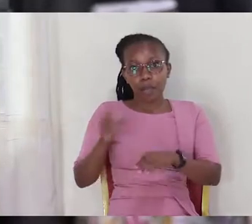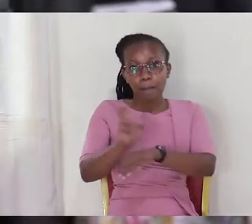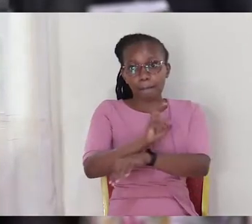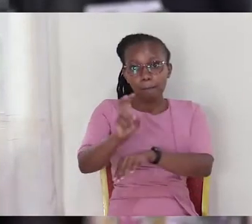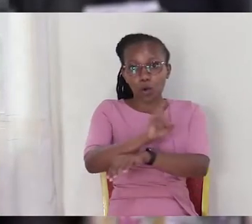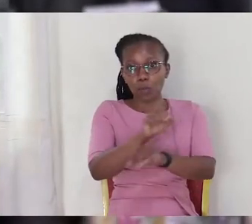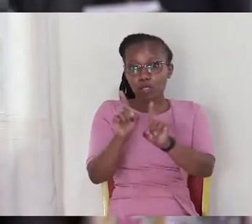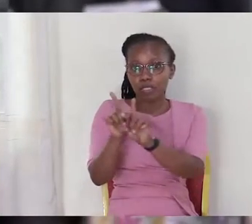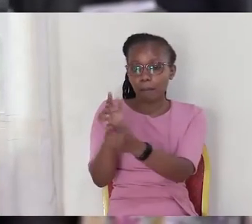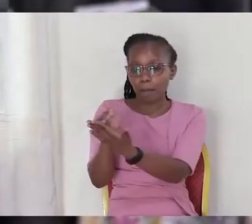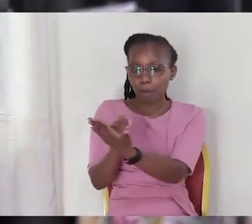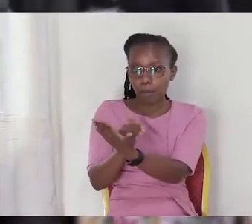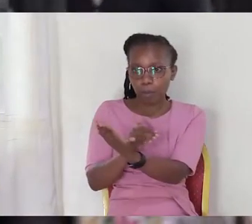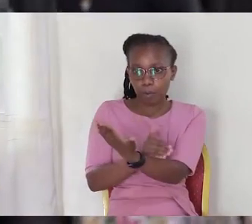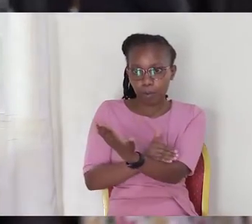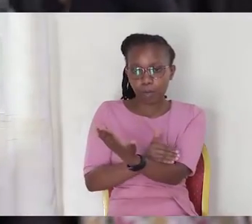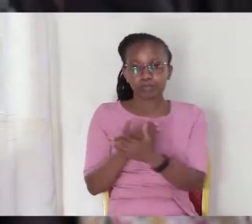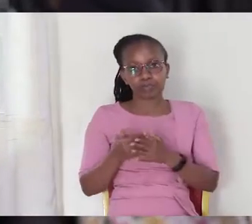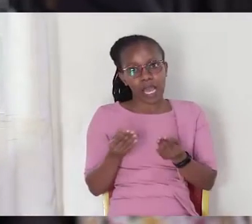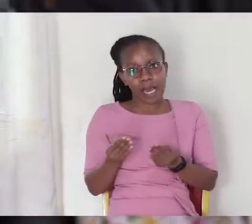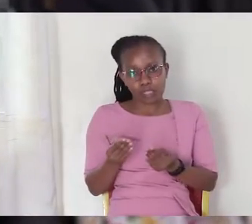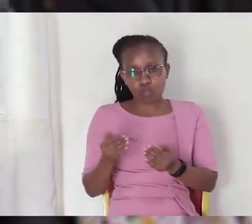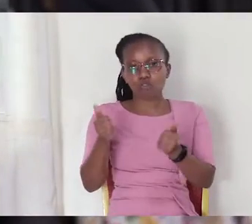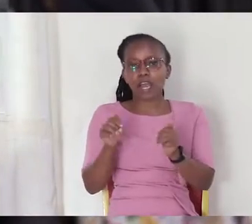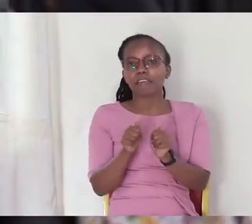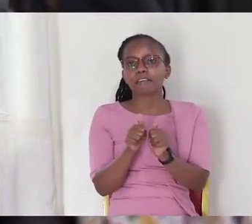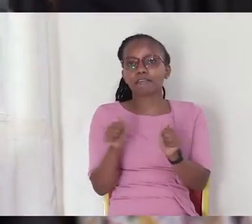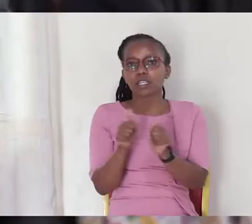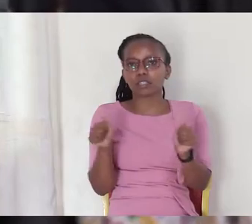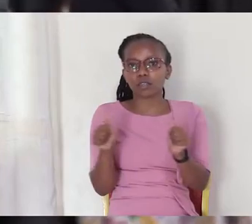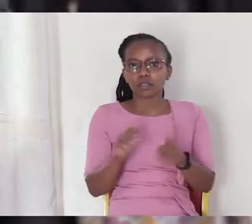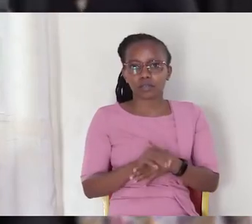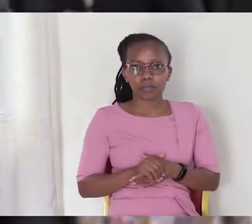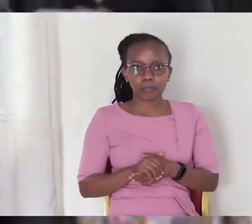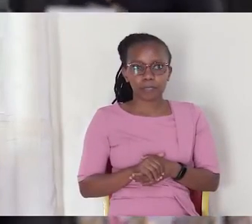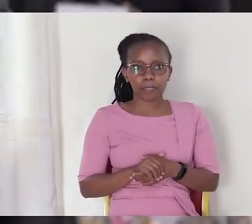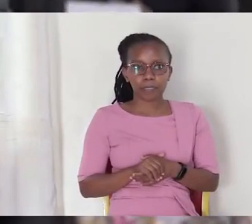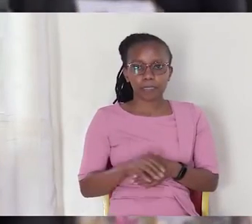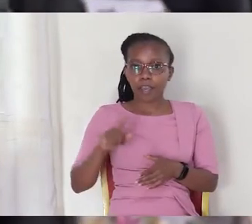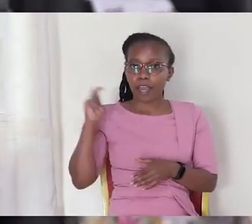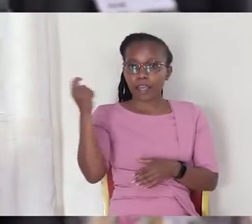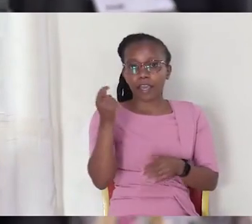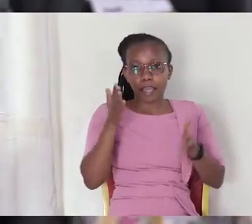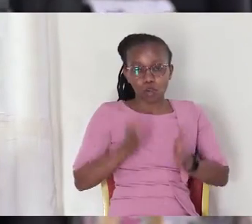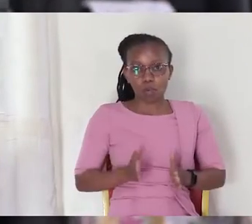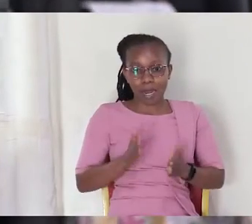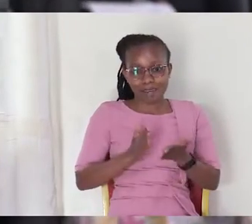and document and respond immediately, effectively. Especially, I'm putting on the spot Kenya Human Rights Commission from the civil